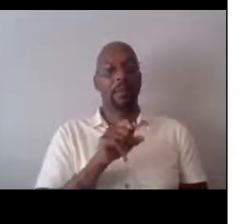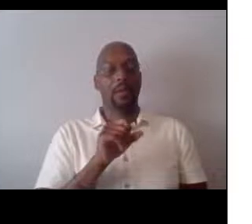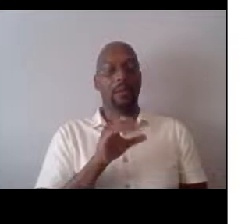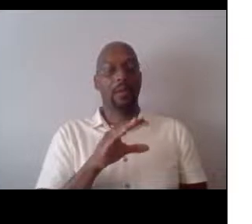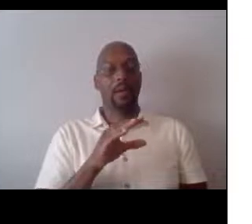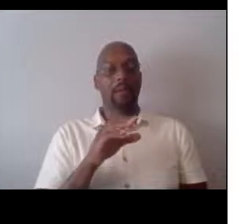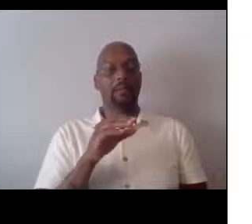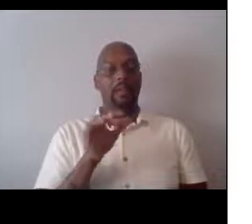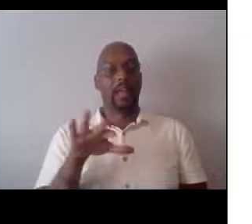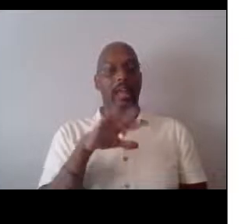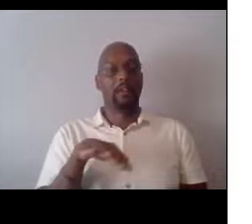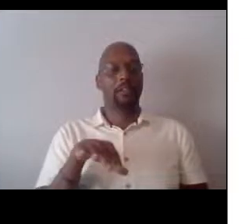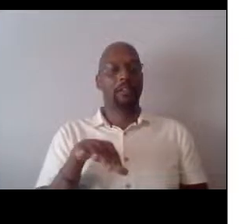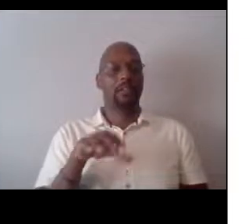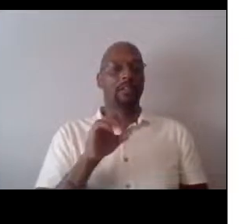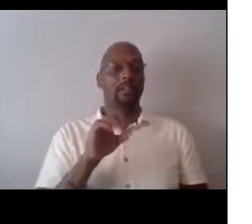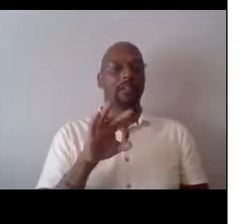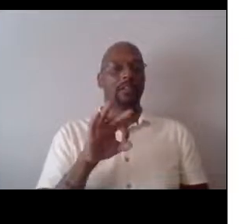All right.